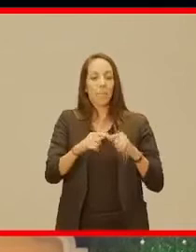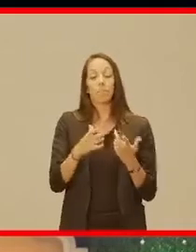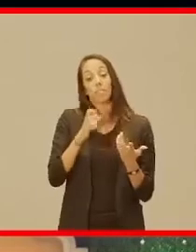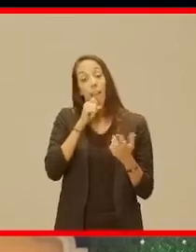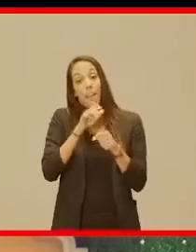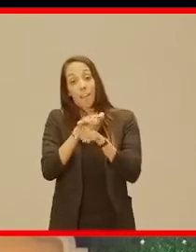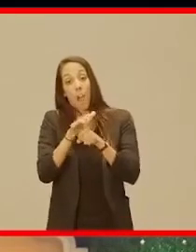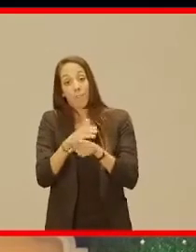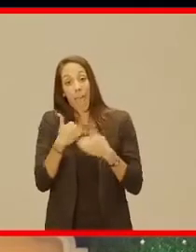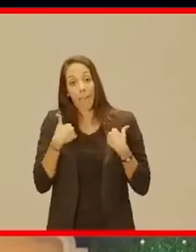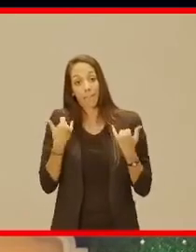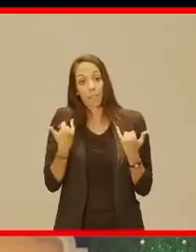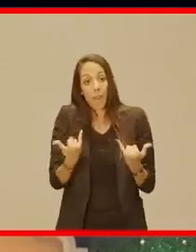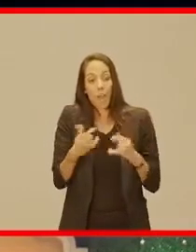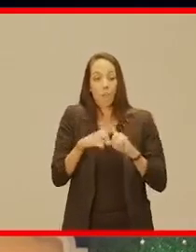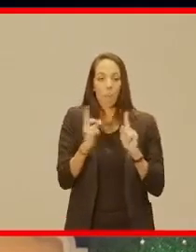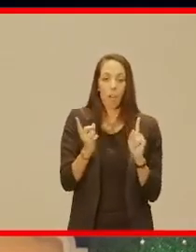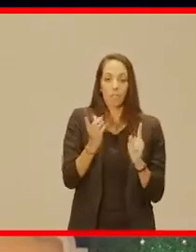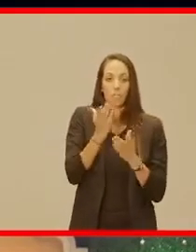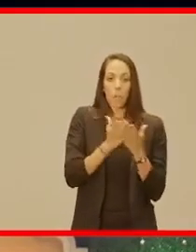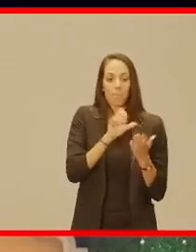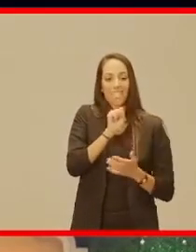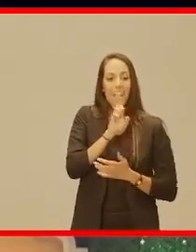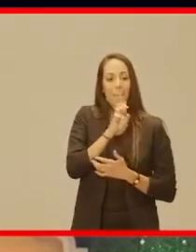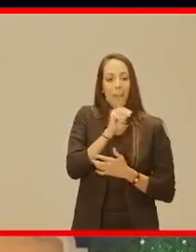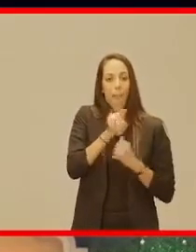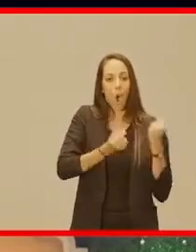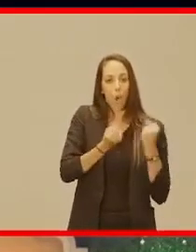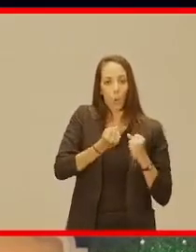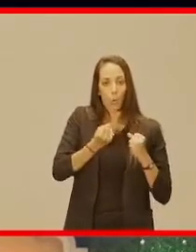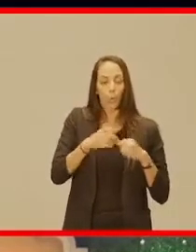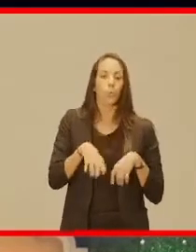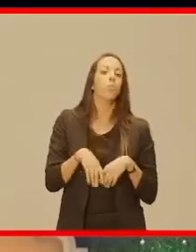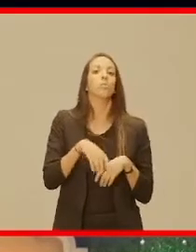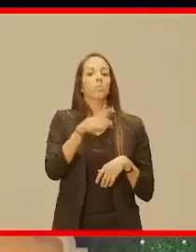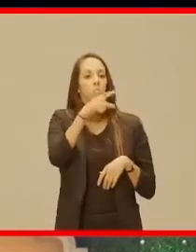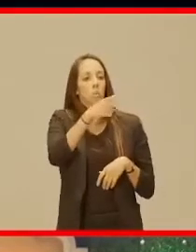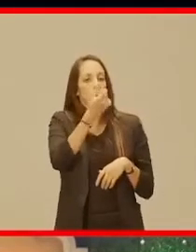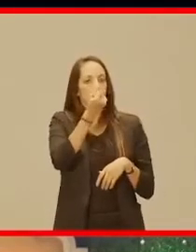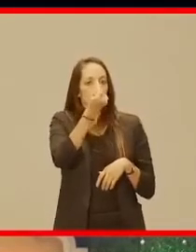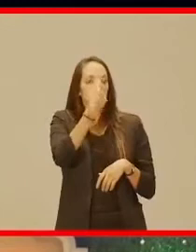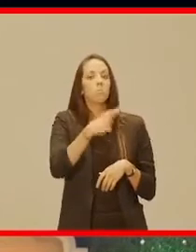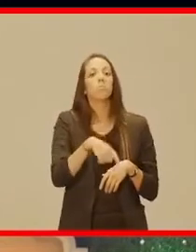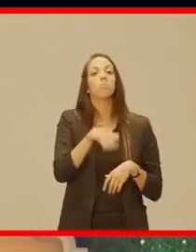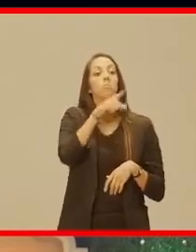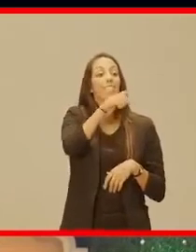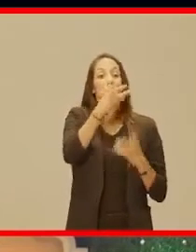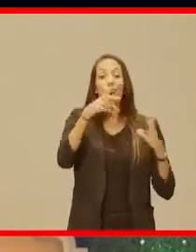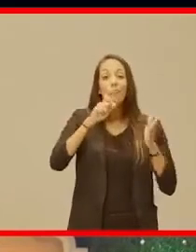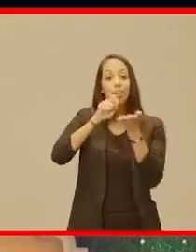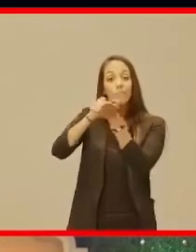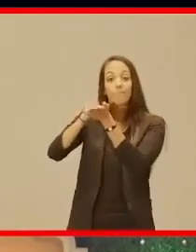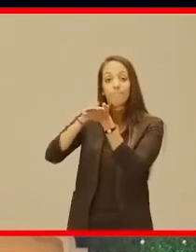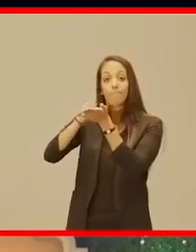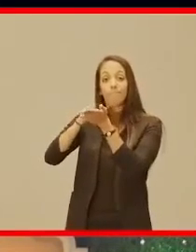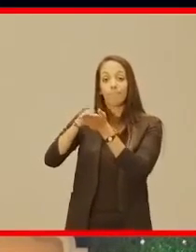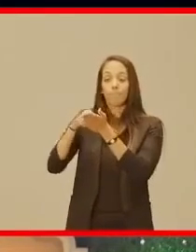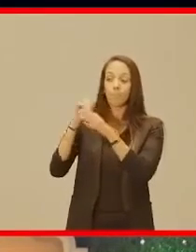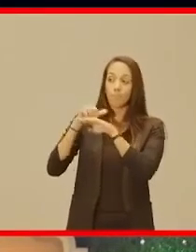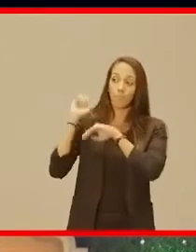So so he's got an idea and has written to the legislatures.